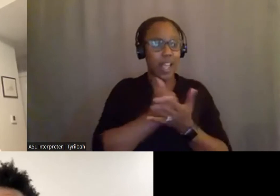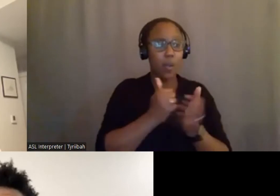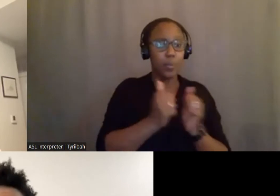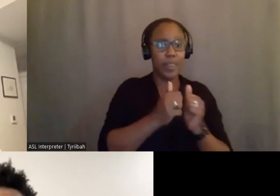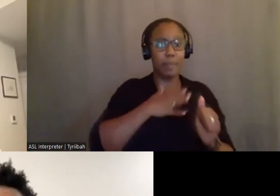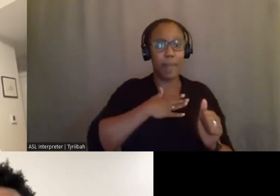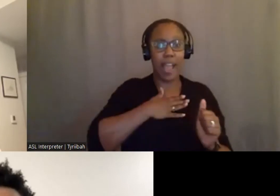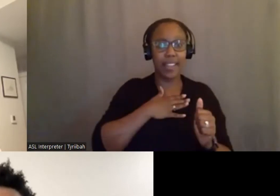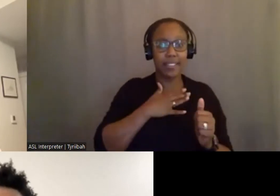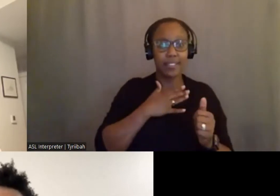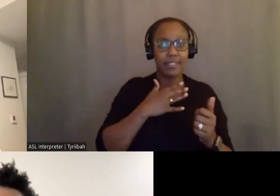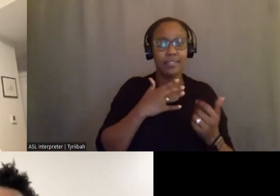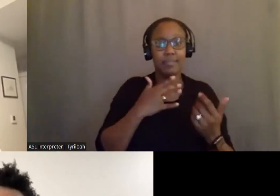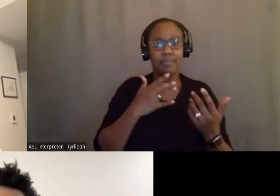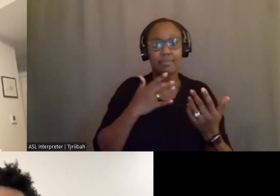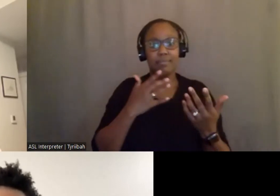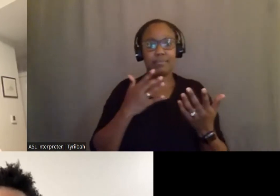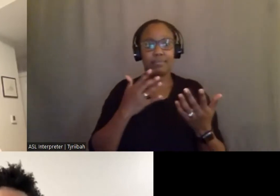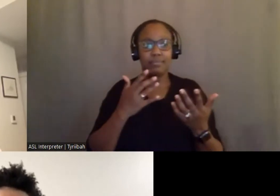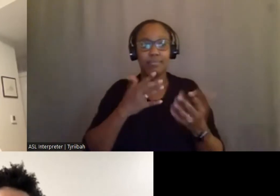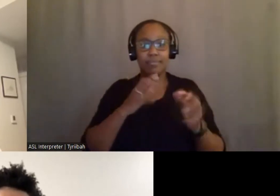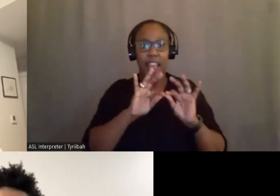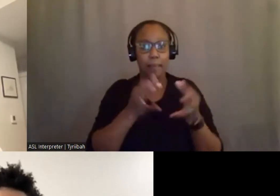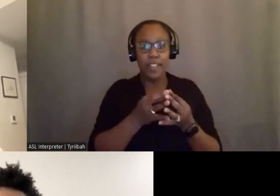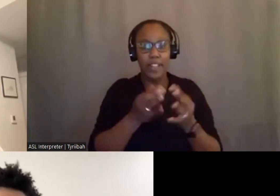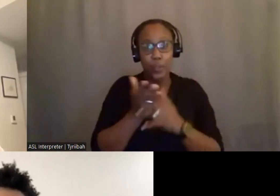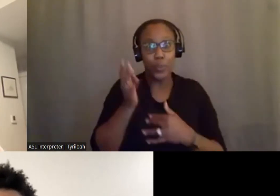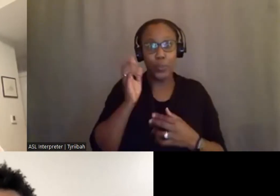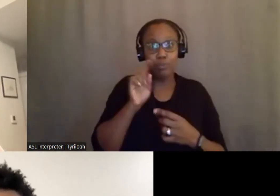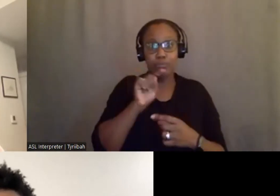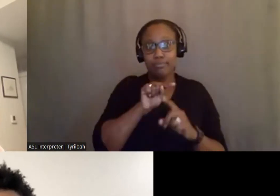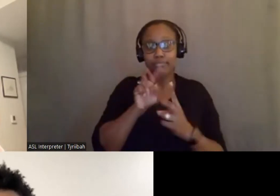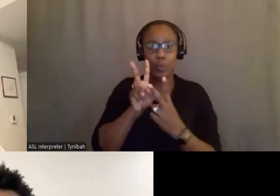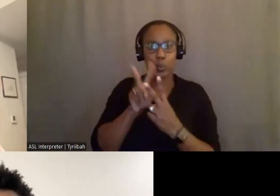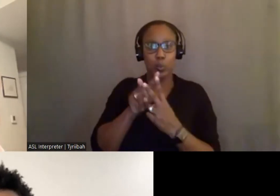information gathering that I'm doing on my own family through that.